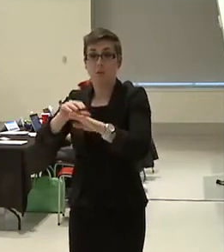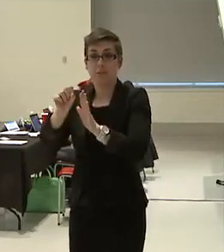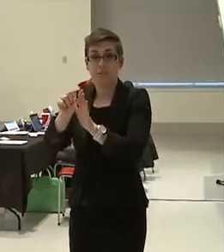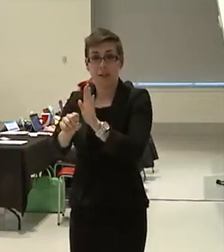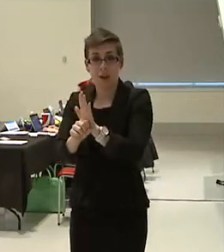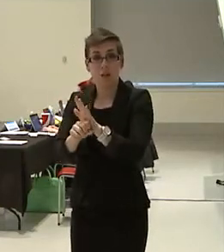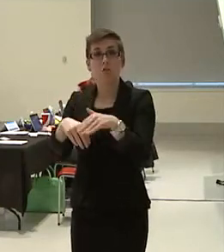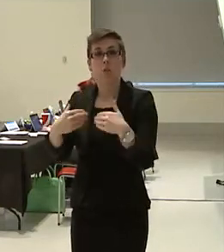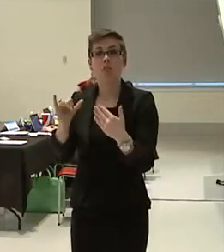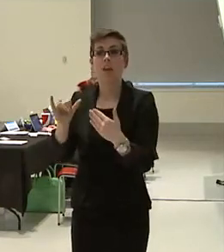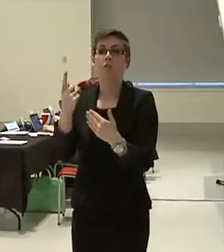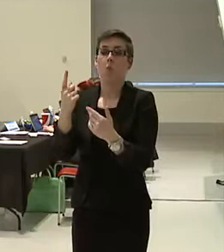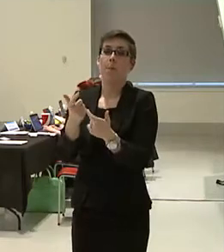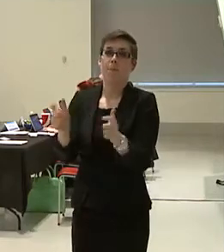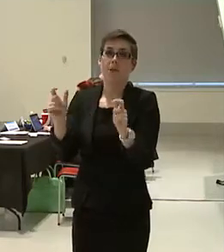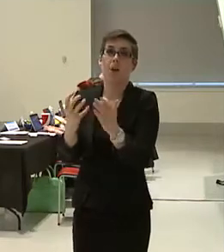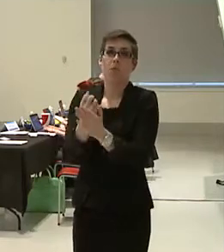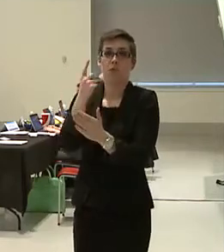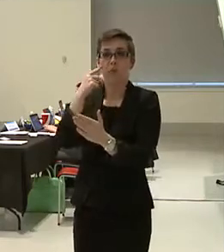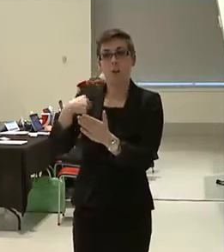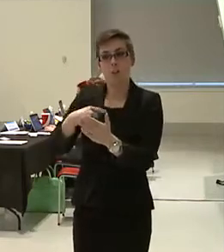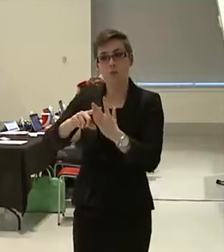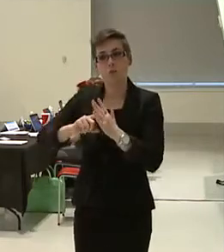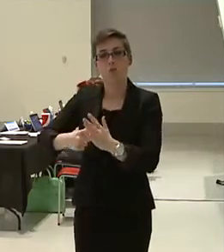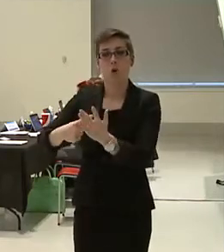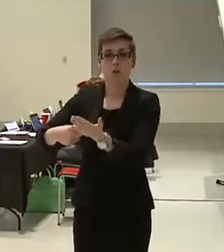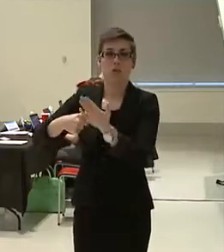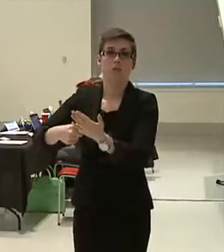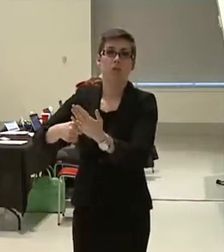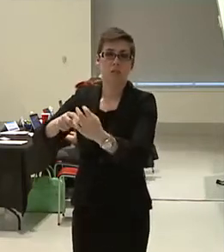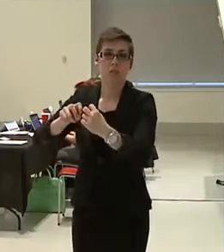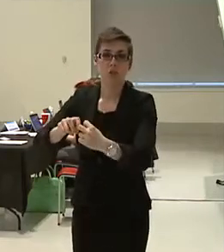But there's a really big opportunity to actually start doing that.